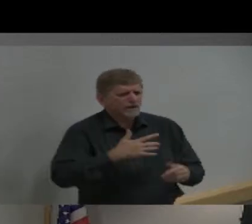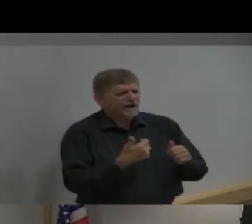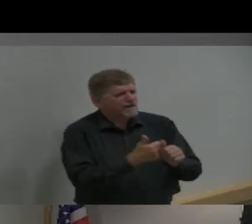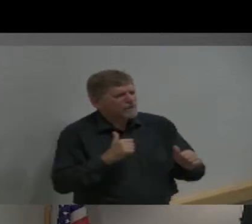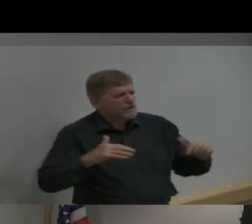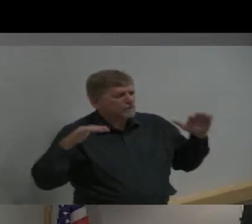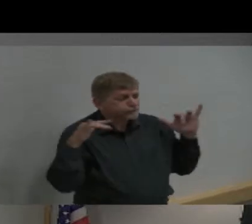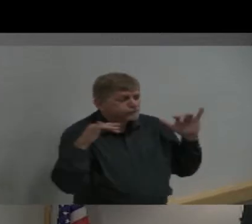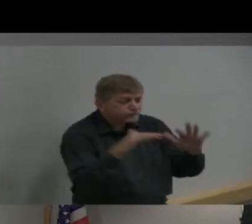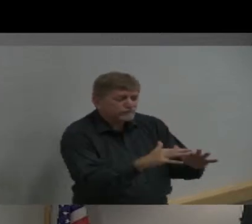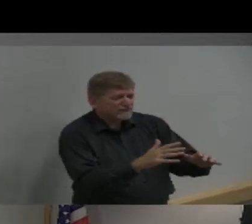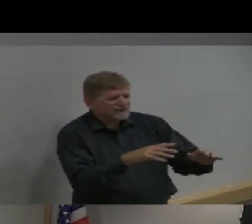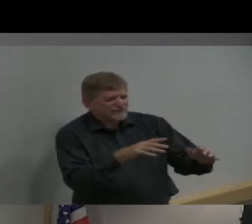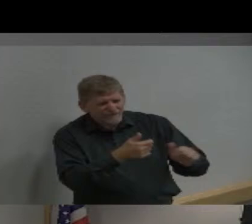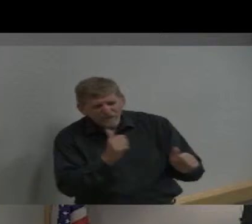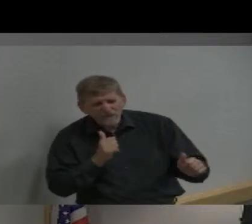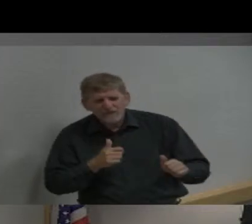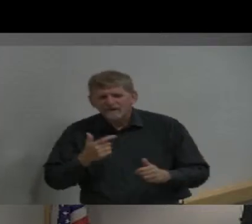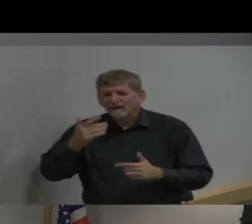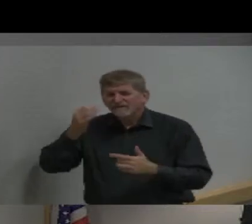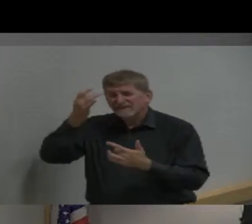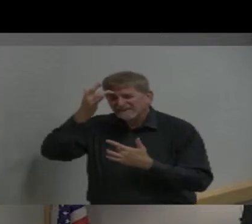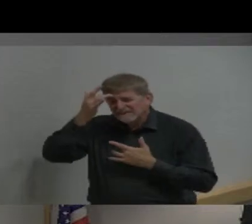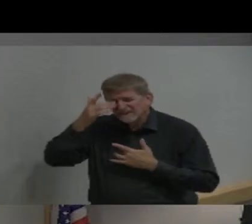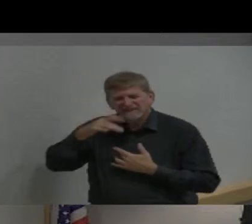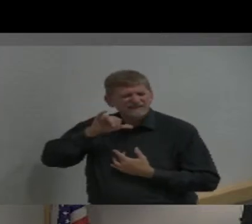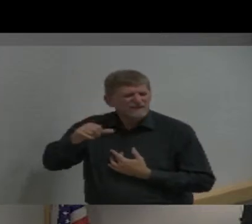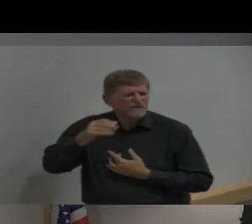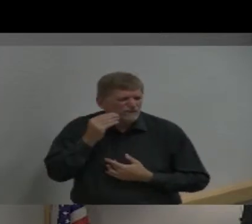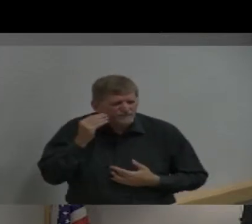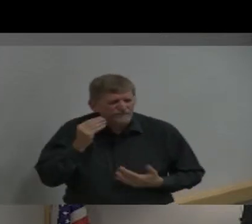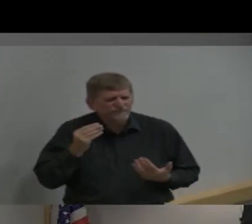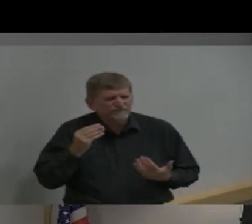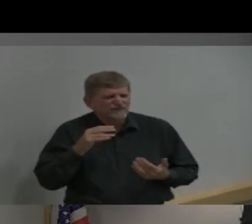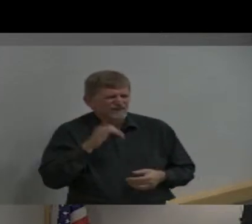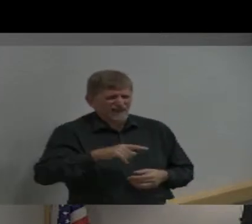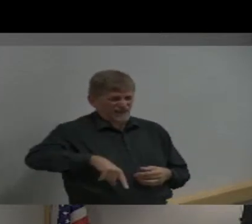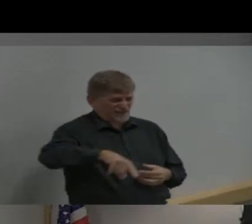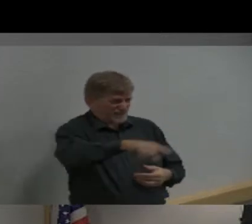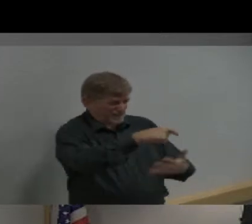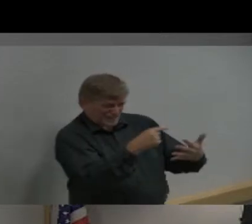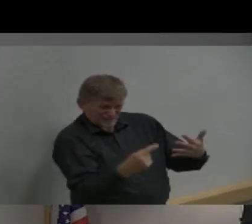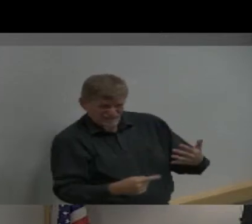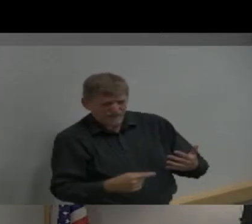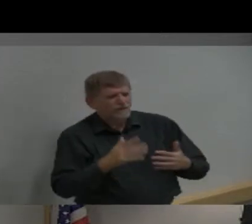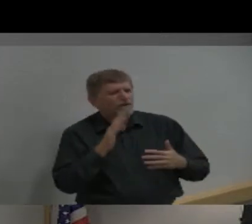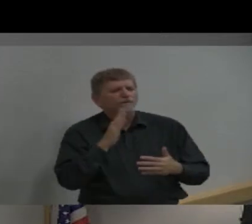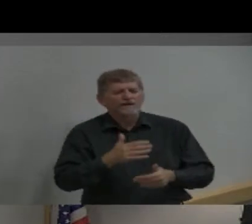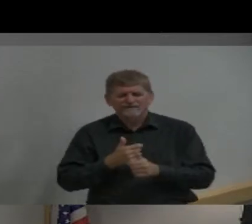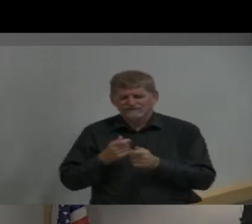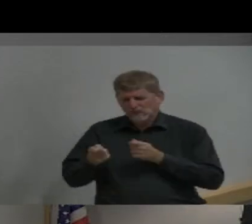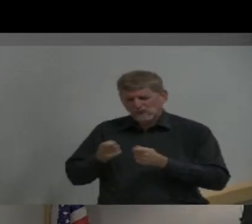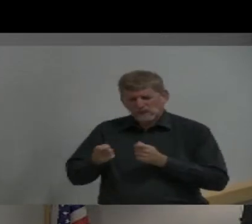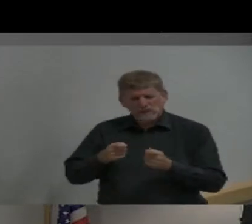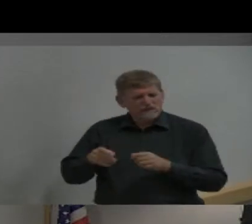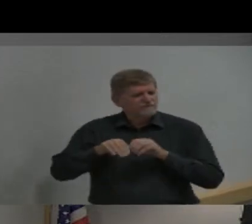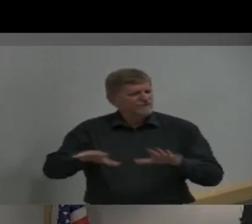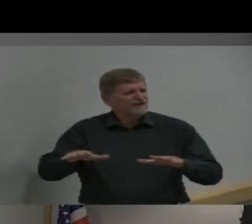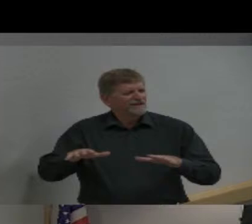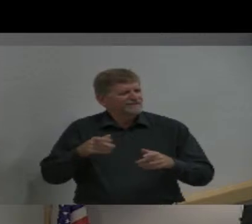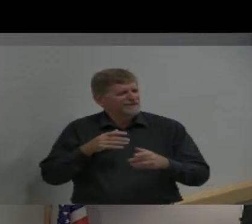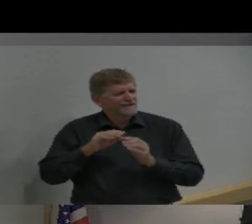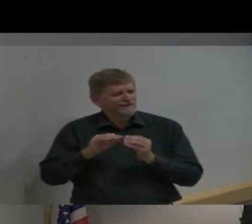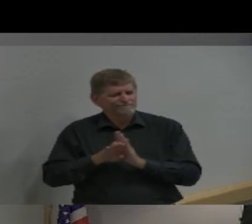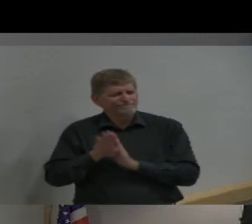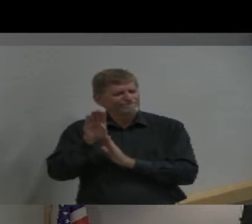are the things that are going to help keep our situation under control here and maybe